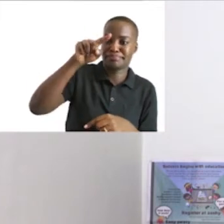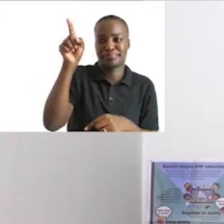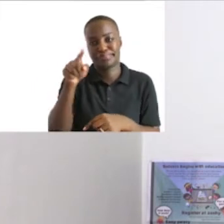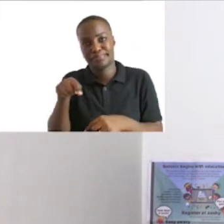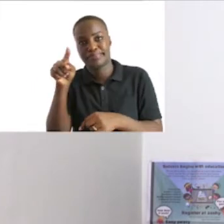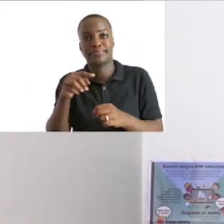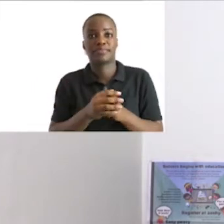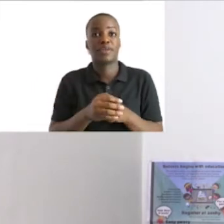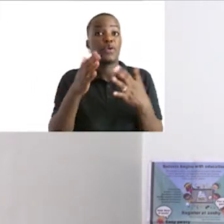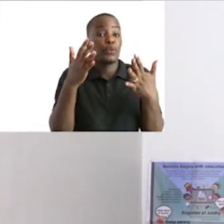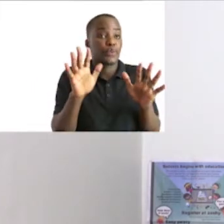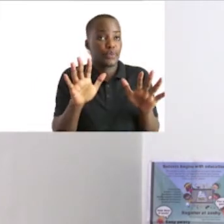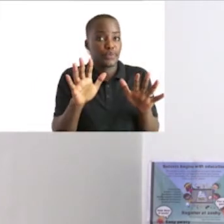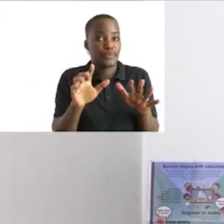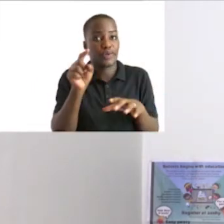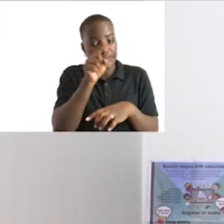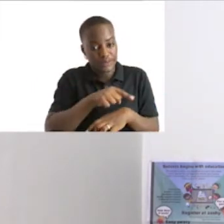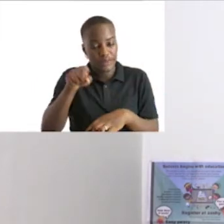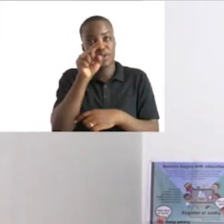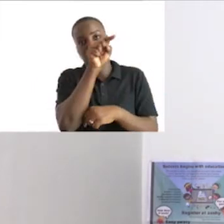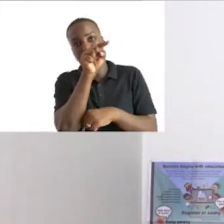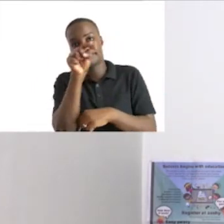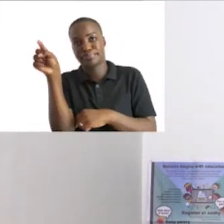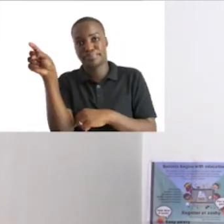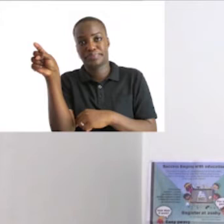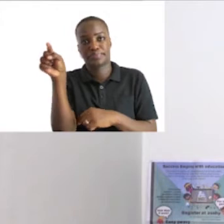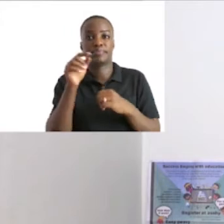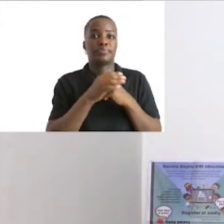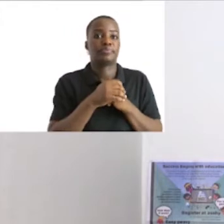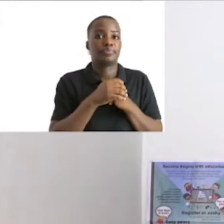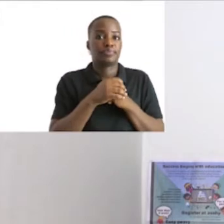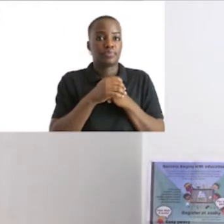circling, you can cross it out.